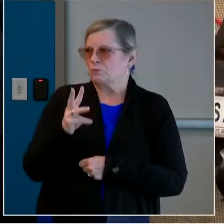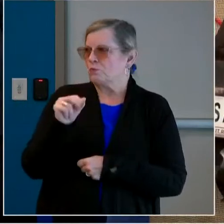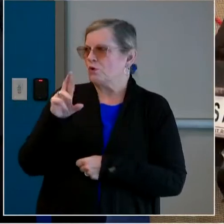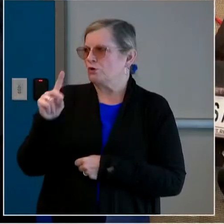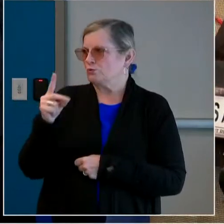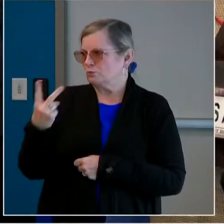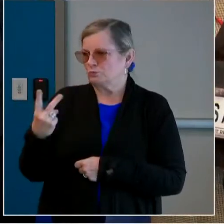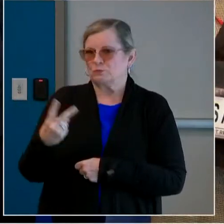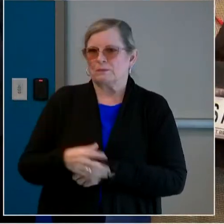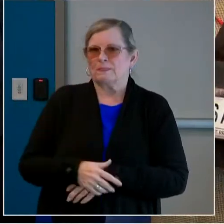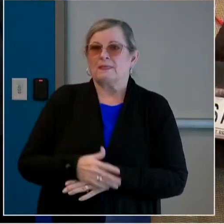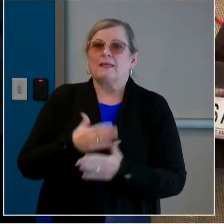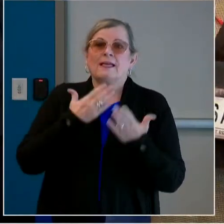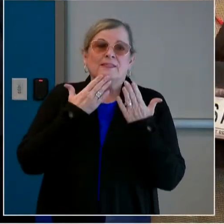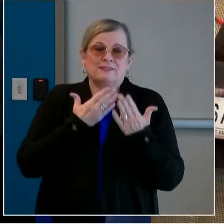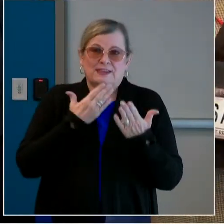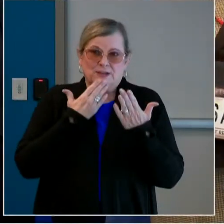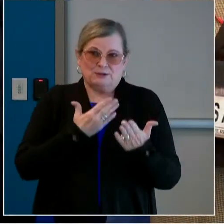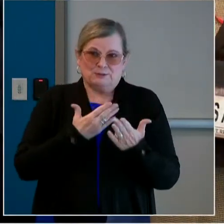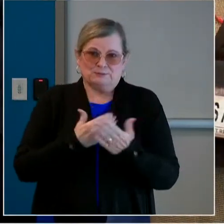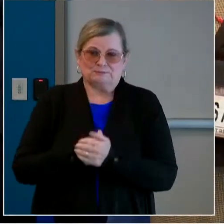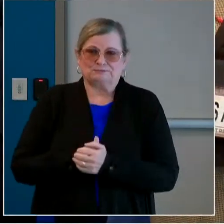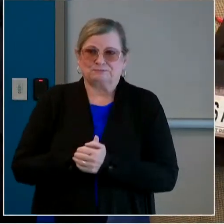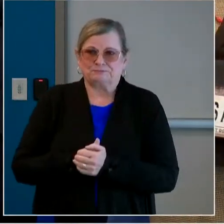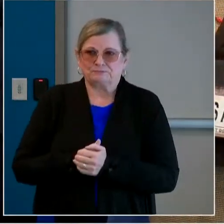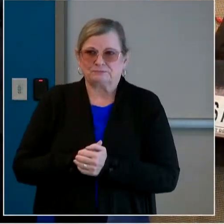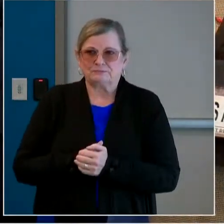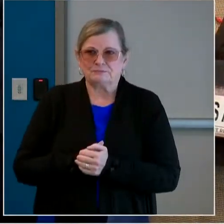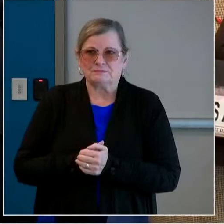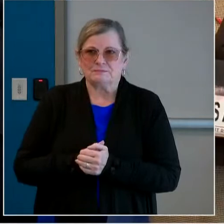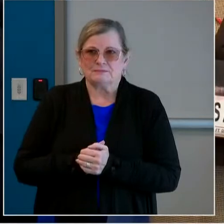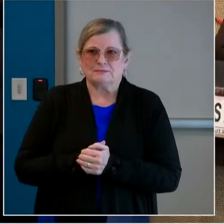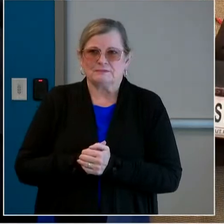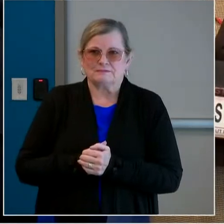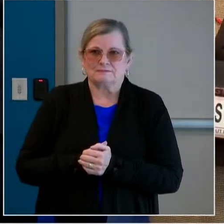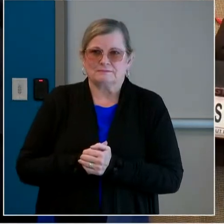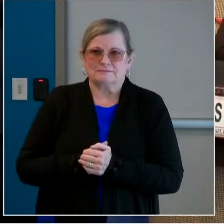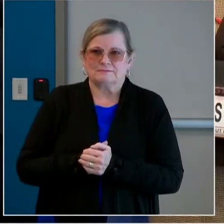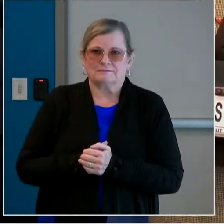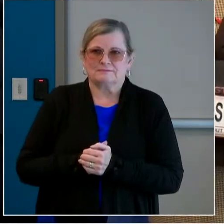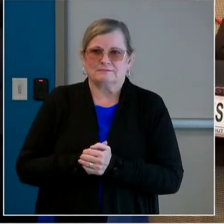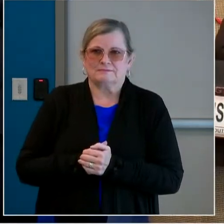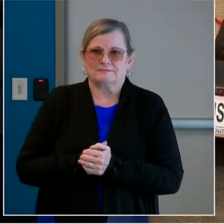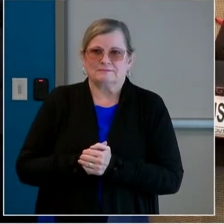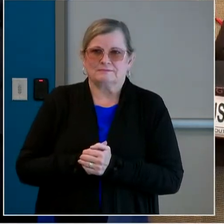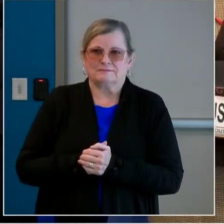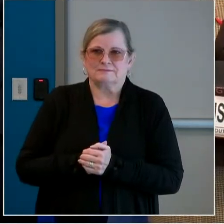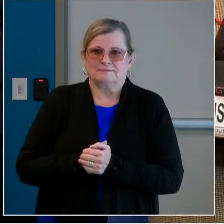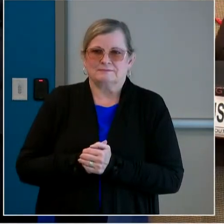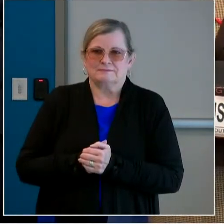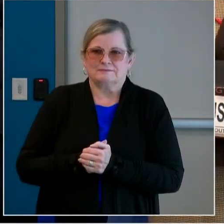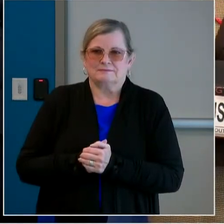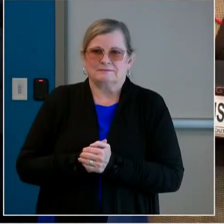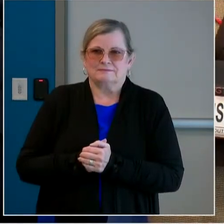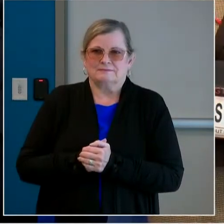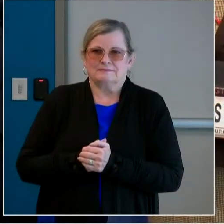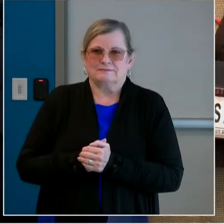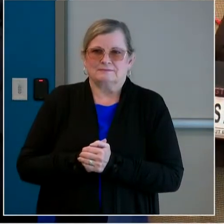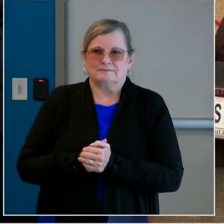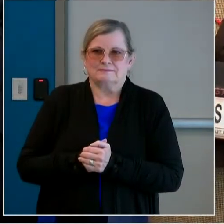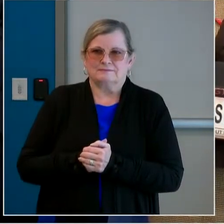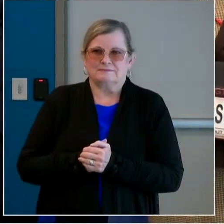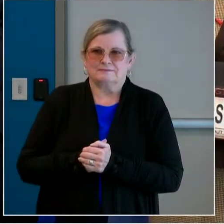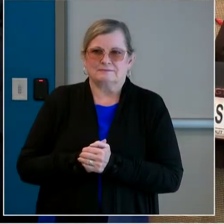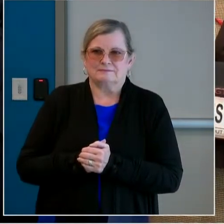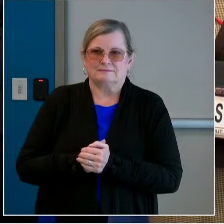Thank you, Dr. Myers. Sorry. I'm Brooke Pinto, councilmember representing Ward 2 on the DC Council. And, you know,